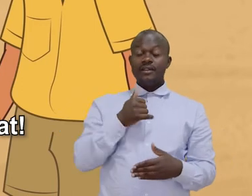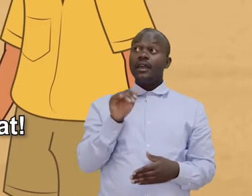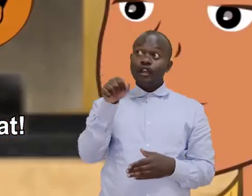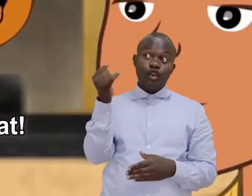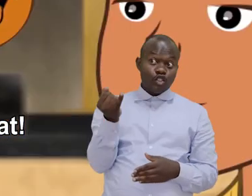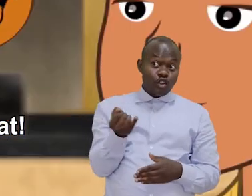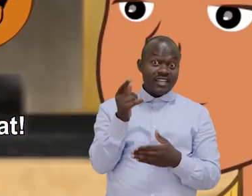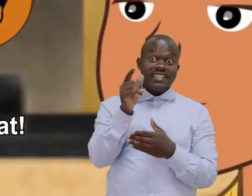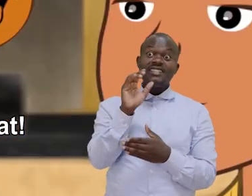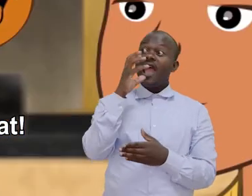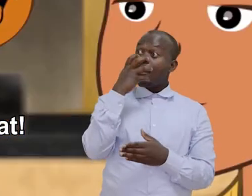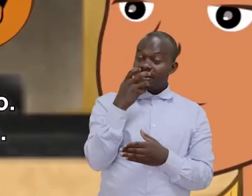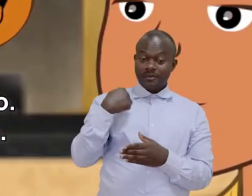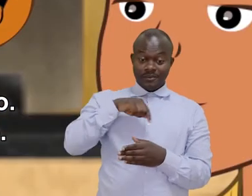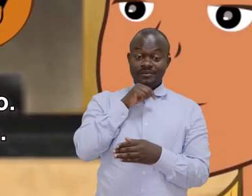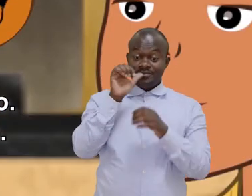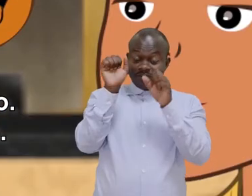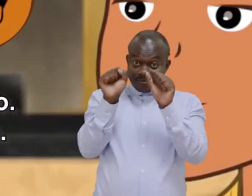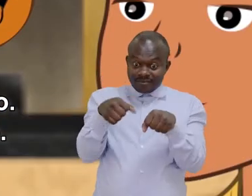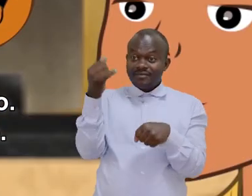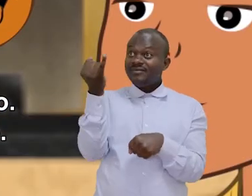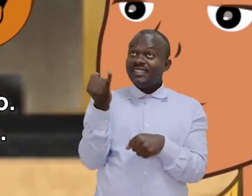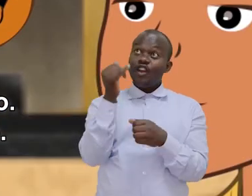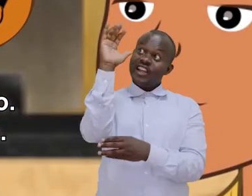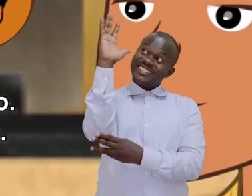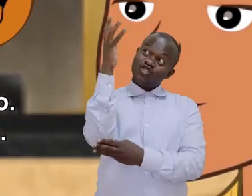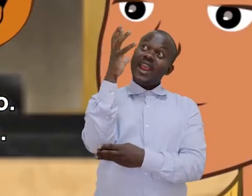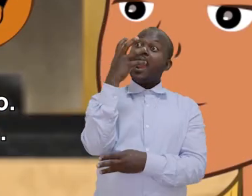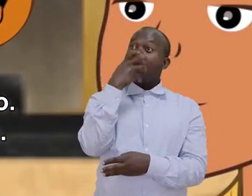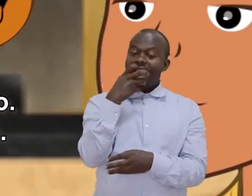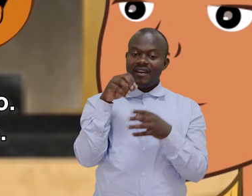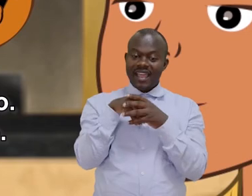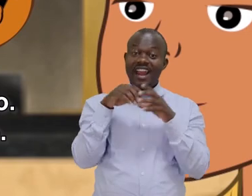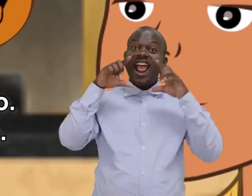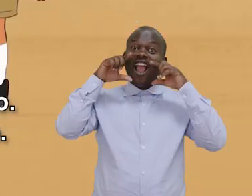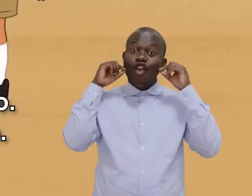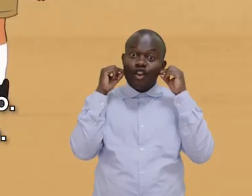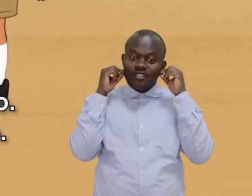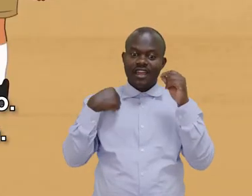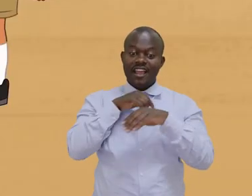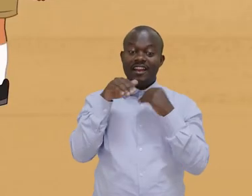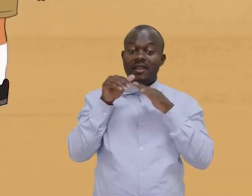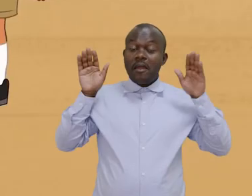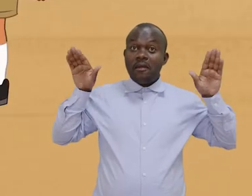draw a mango tree and a cat. I can draw a bird and a baby too. I can teach you if you teach